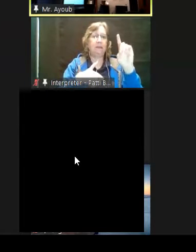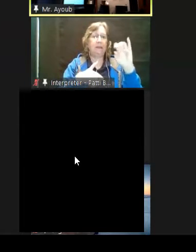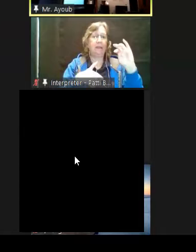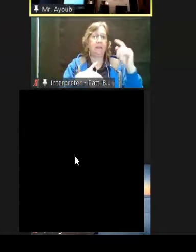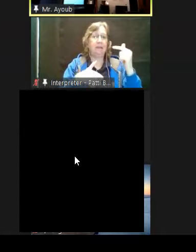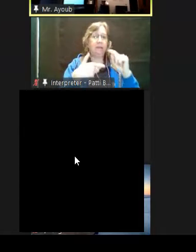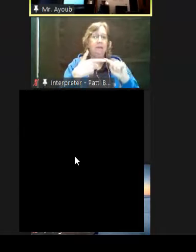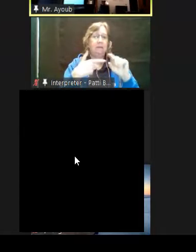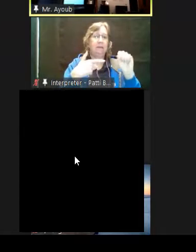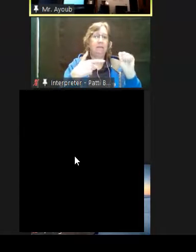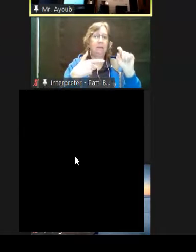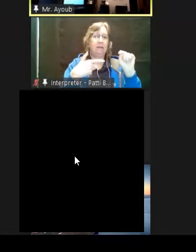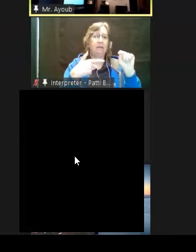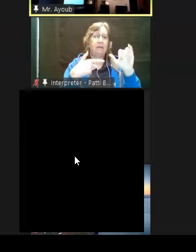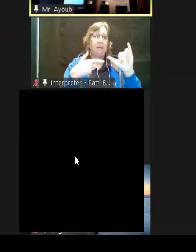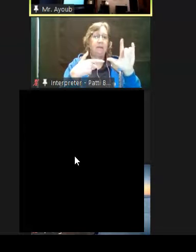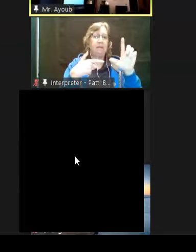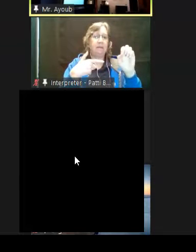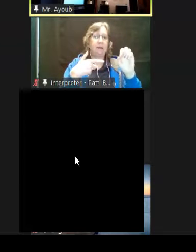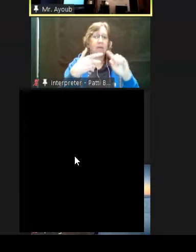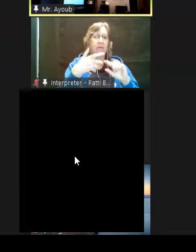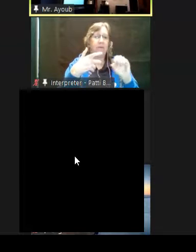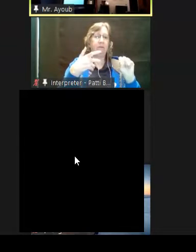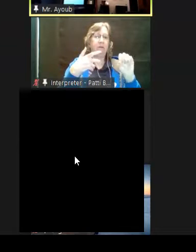S is sheets.